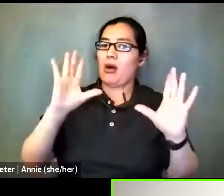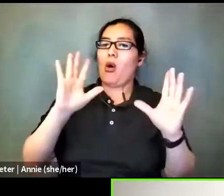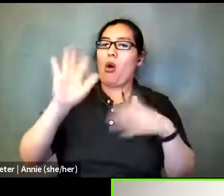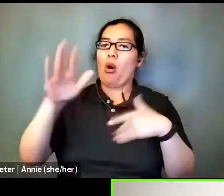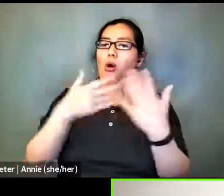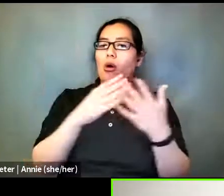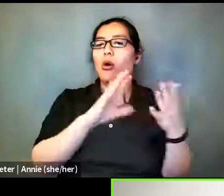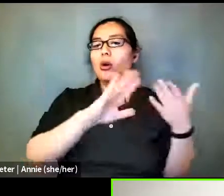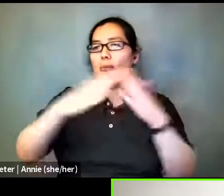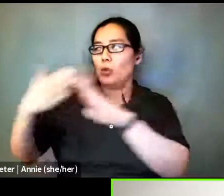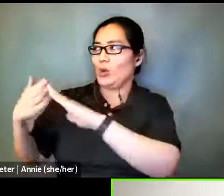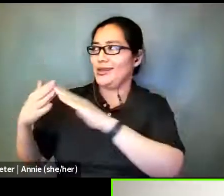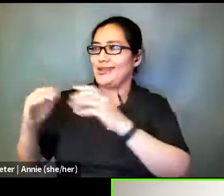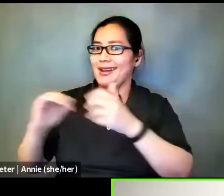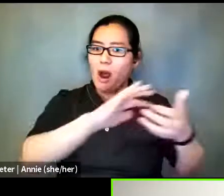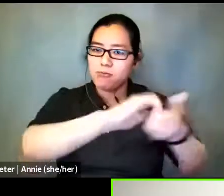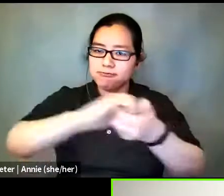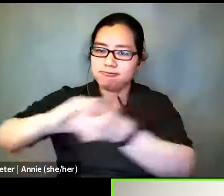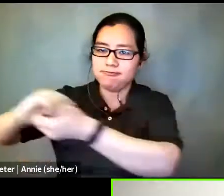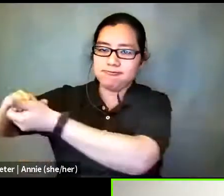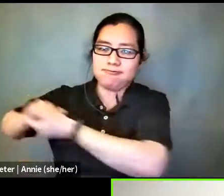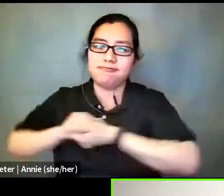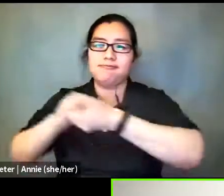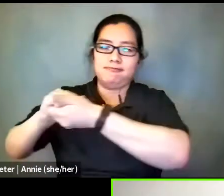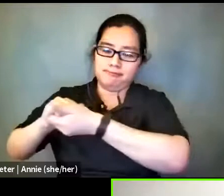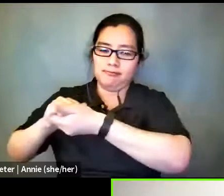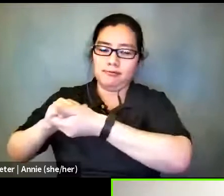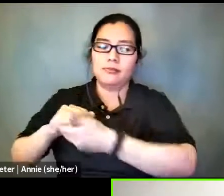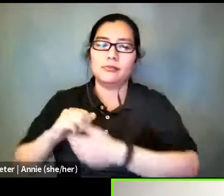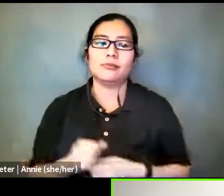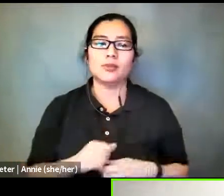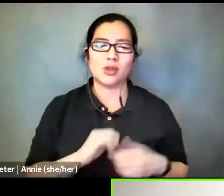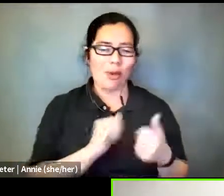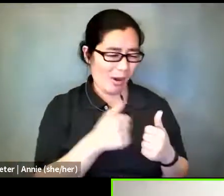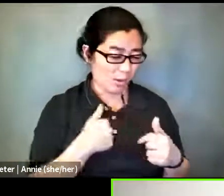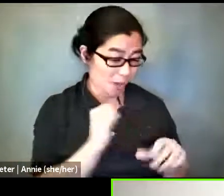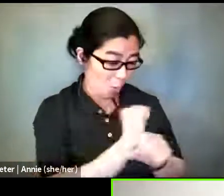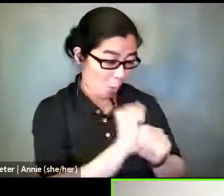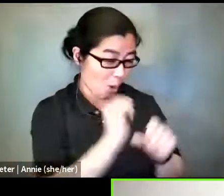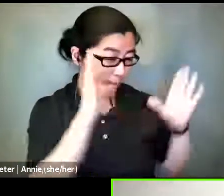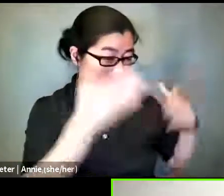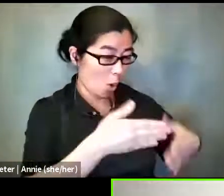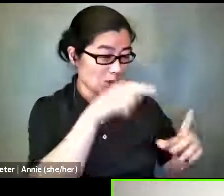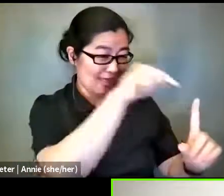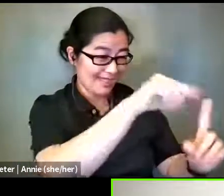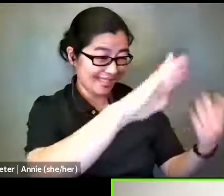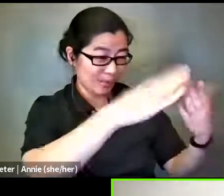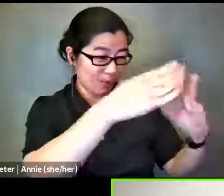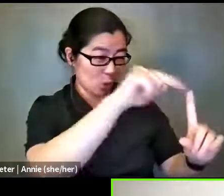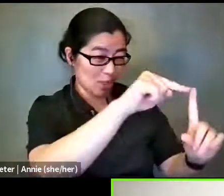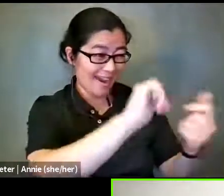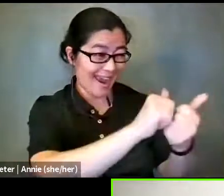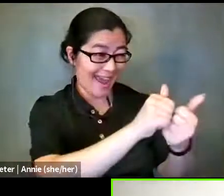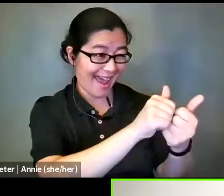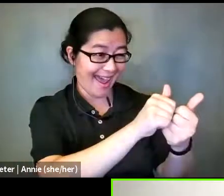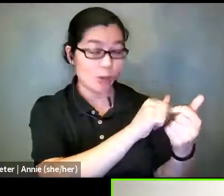is really doing the work to dismantle those underlying systems, right?